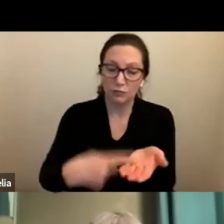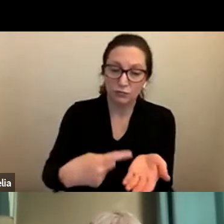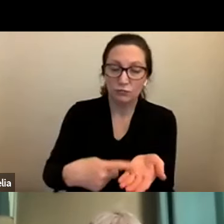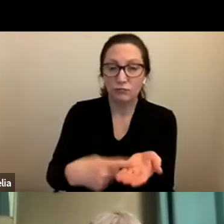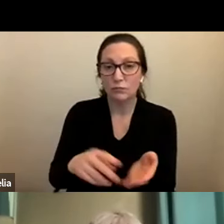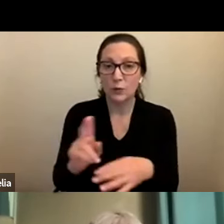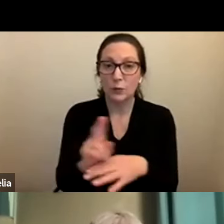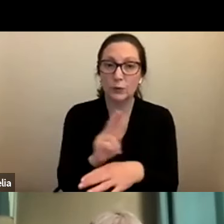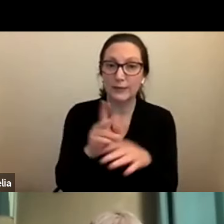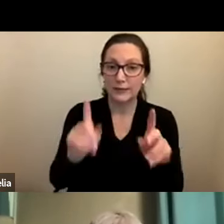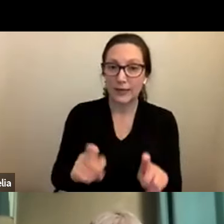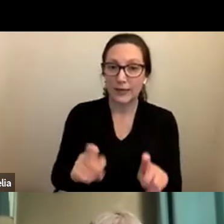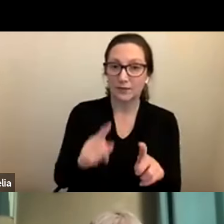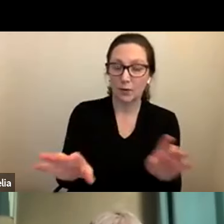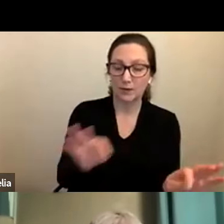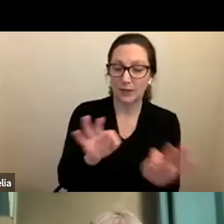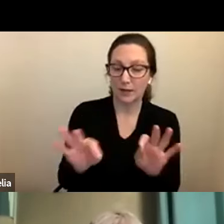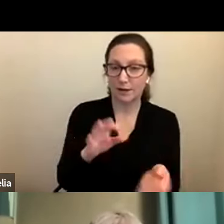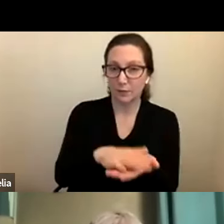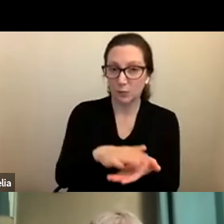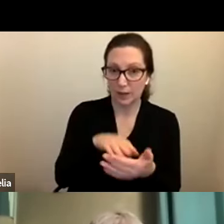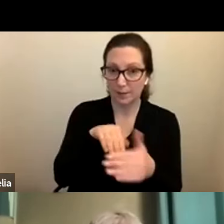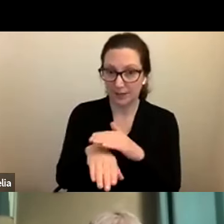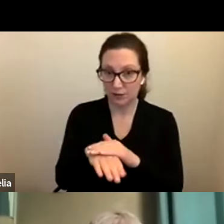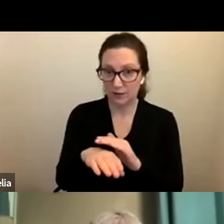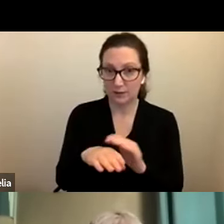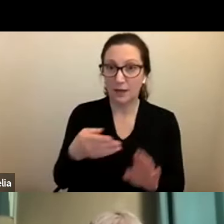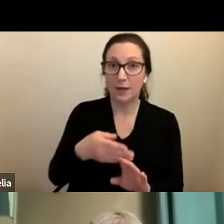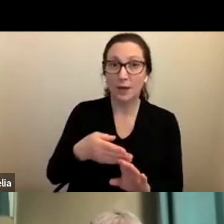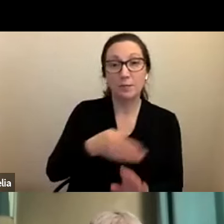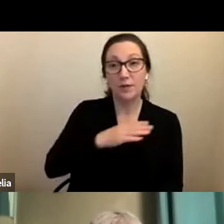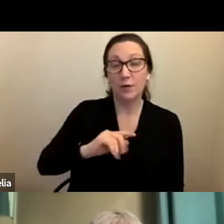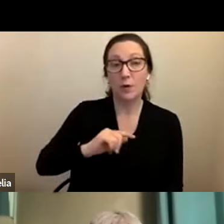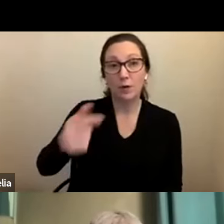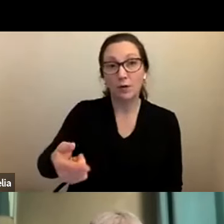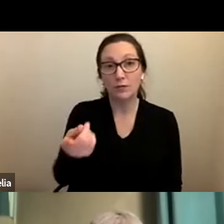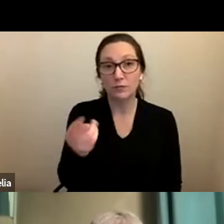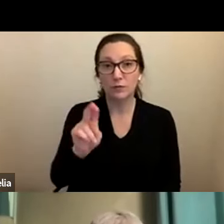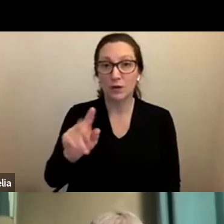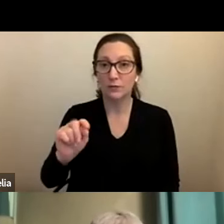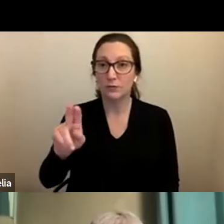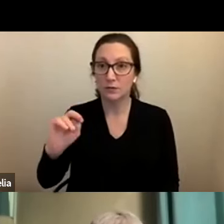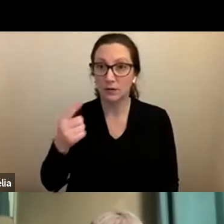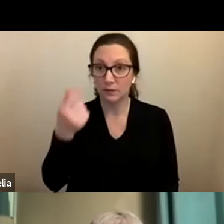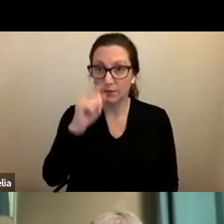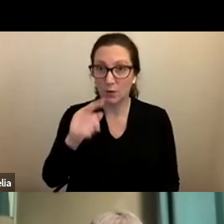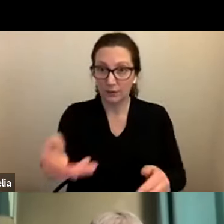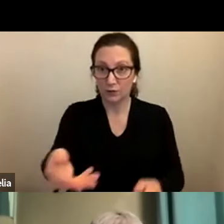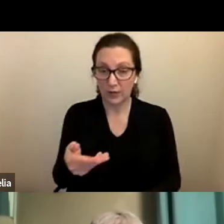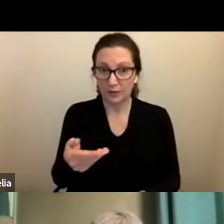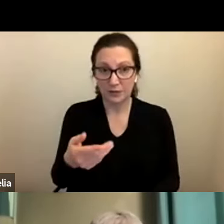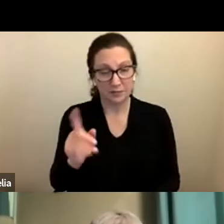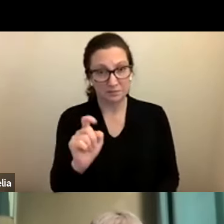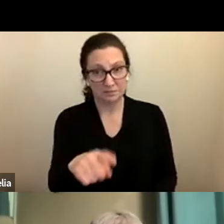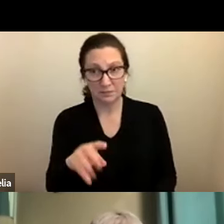admissions. Before I turn this over to Dr. Tung for an introduction, I would ask Ms. Sullivan if you have